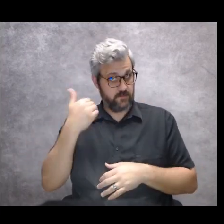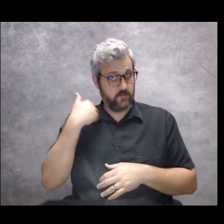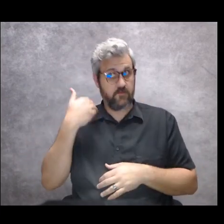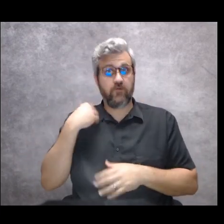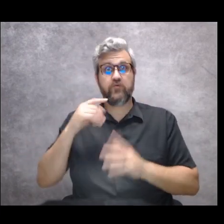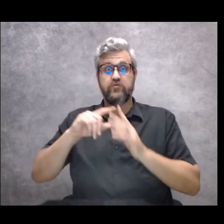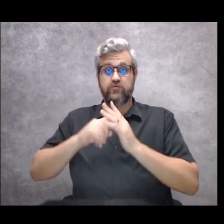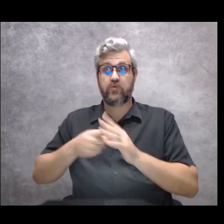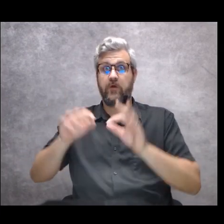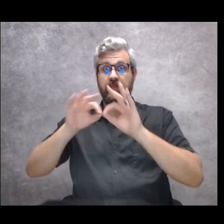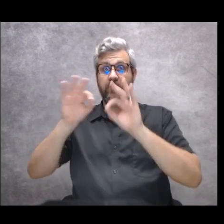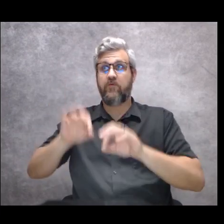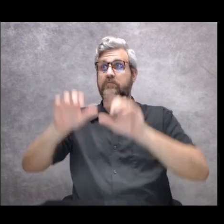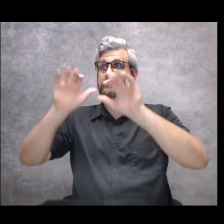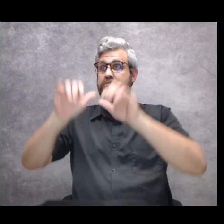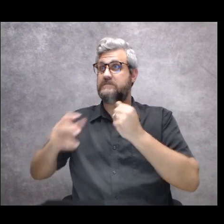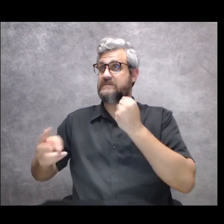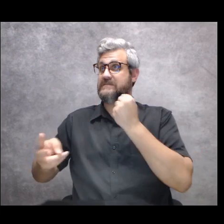time.